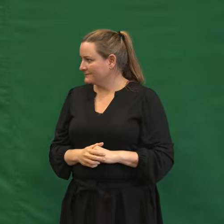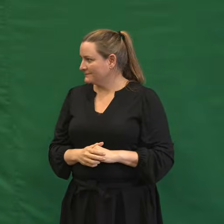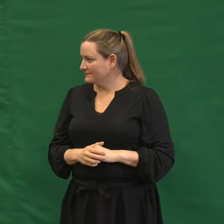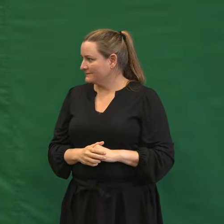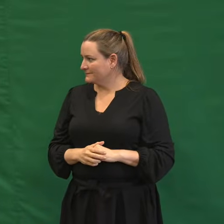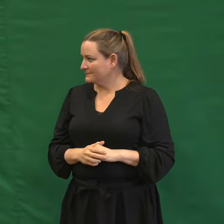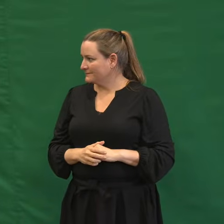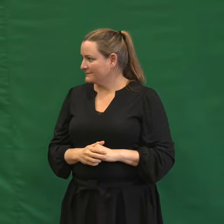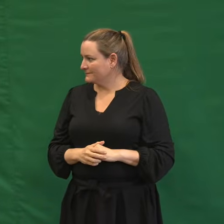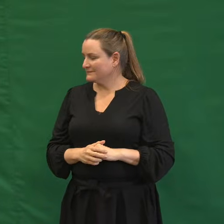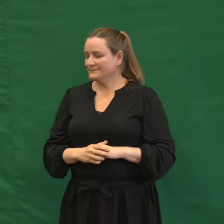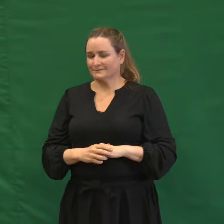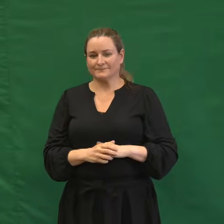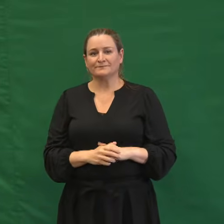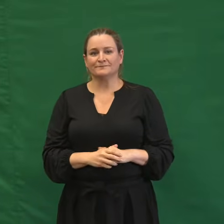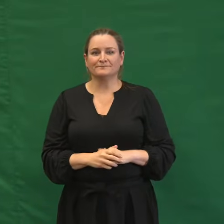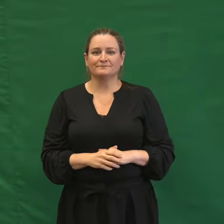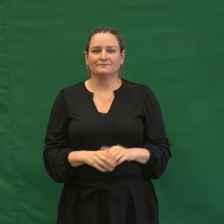Okay.